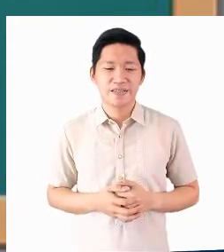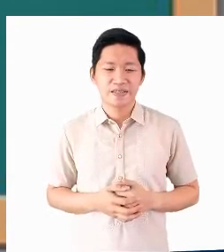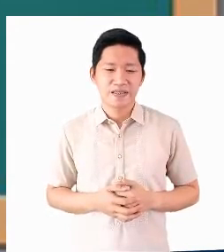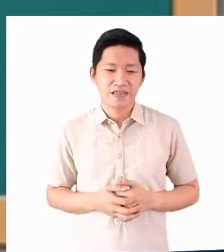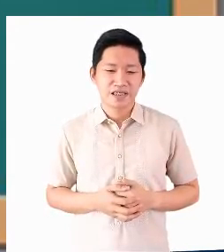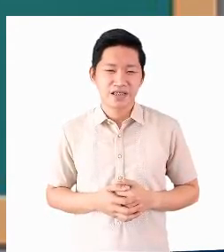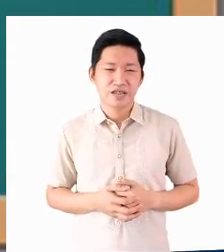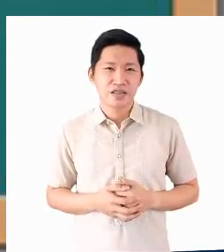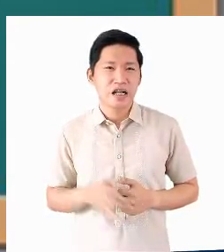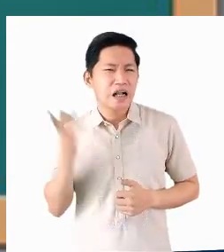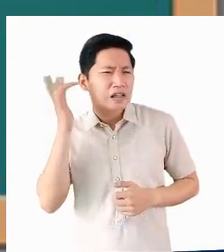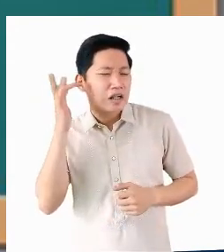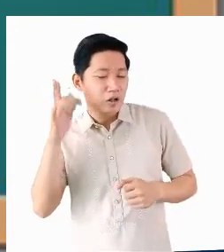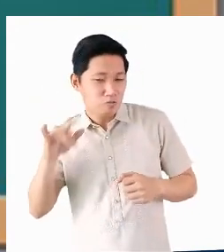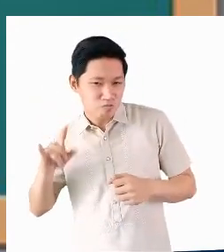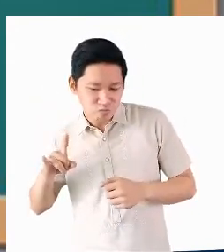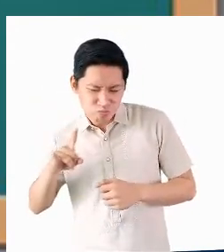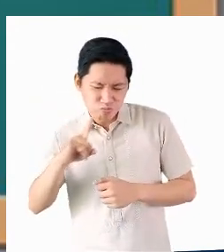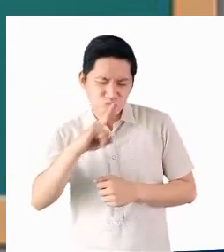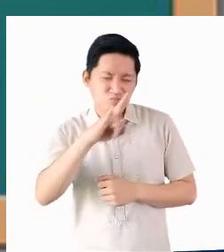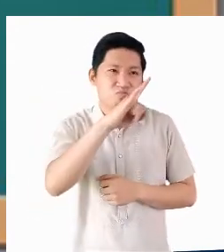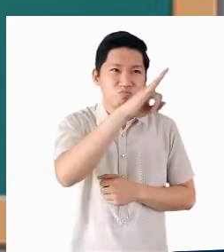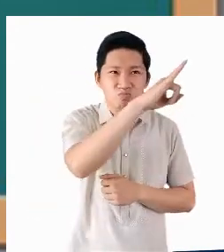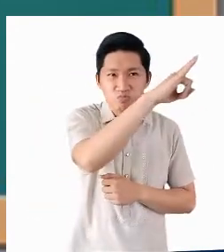and the sound of an airplane.